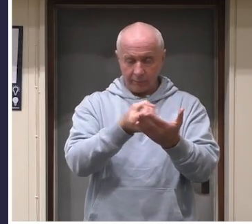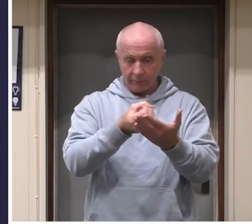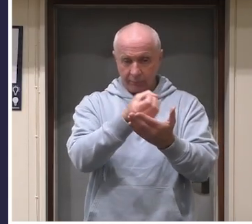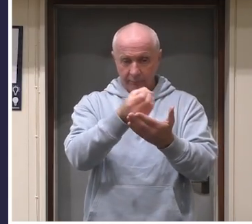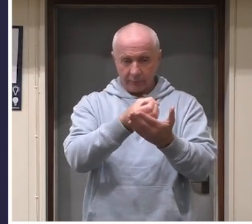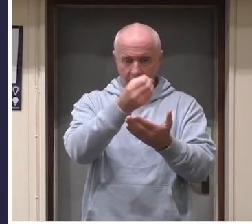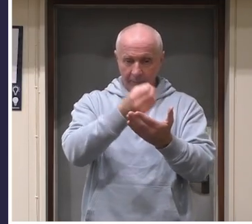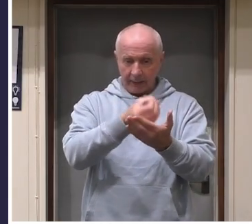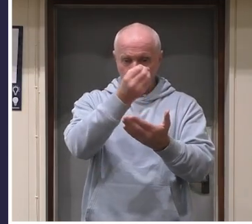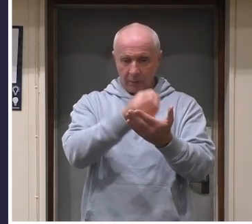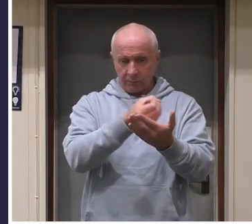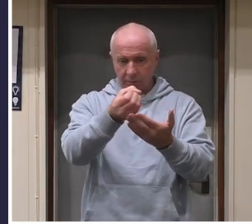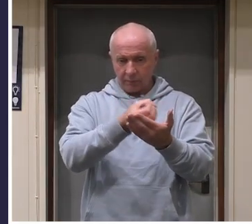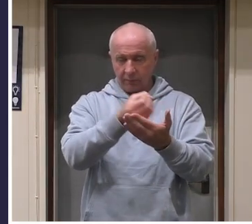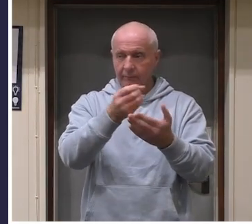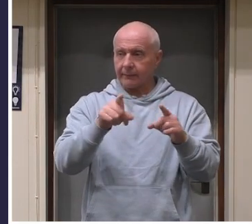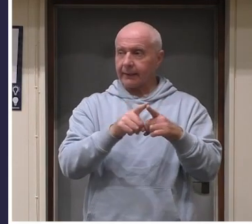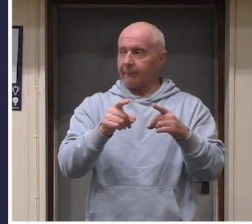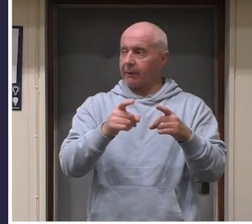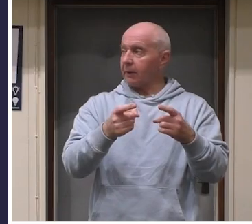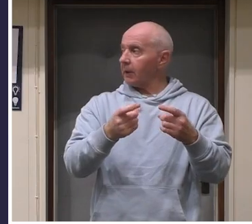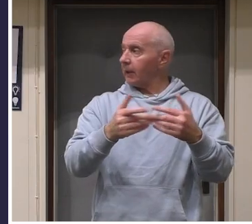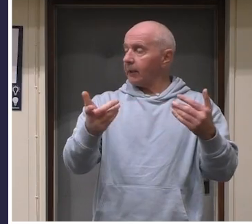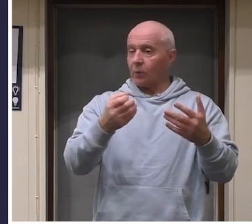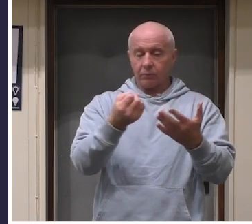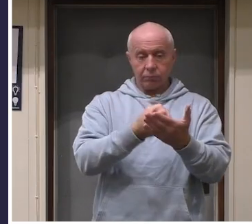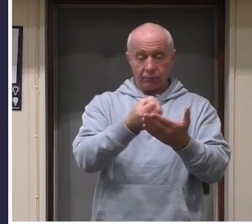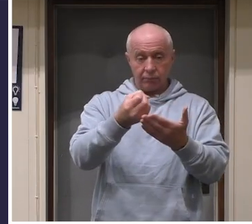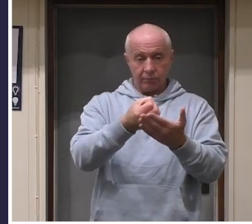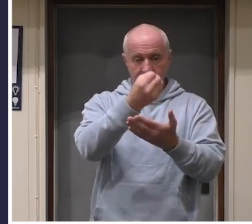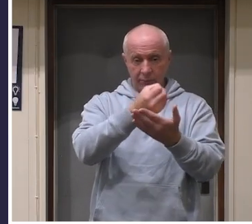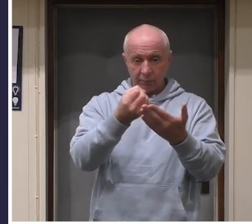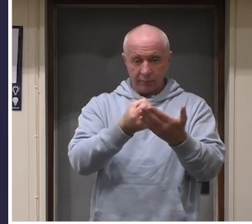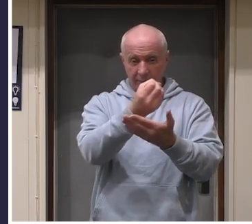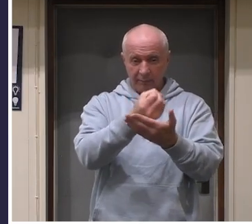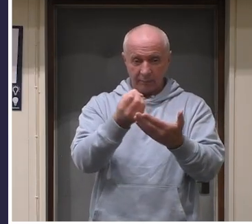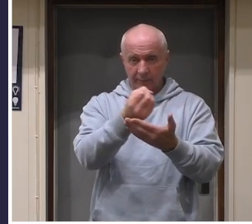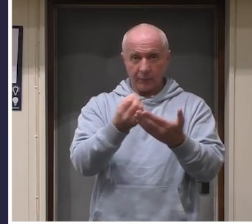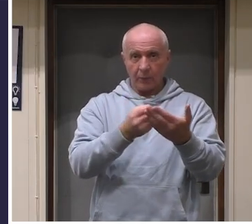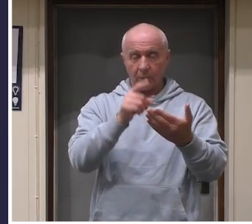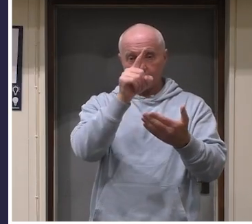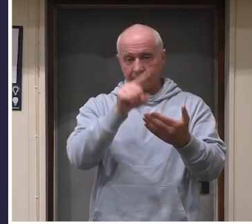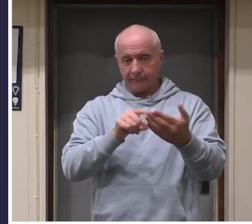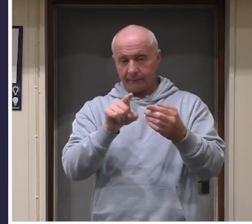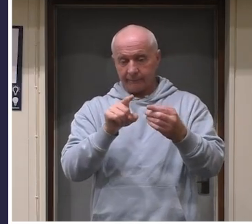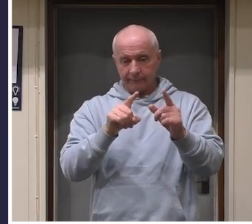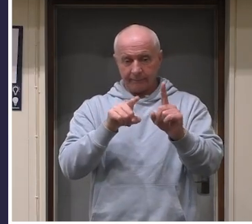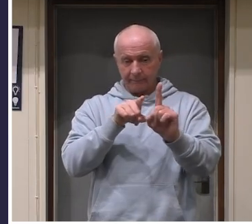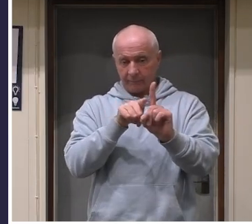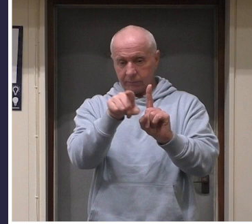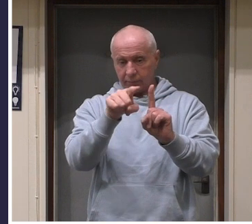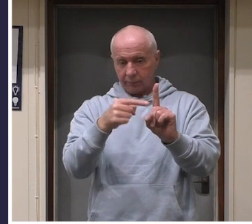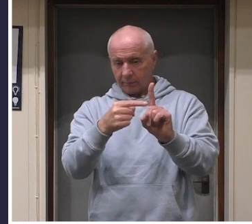if it's like an elongated object, and it's also rotating along all 3 rotational axes, right?